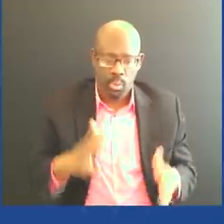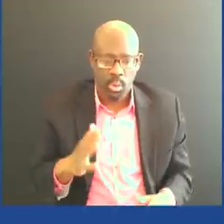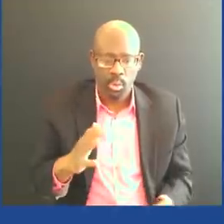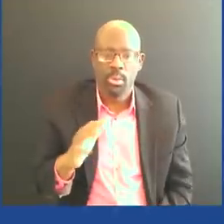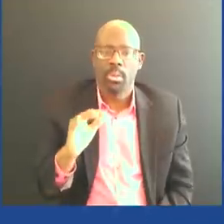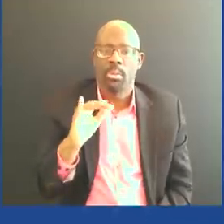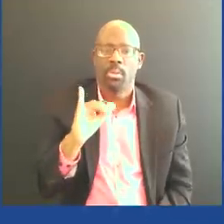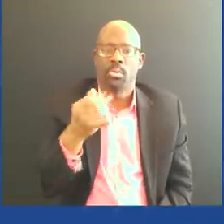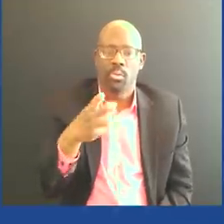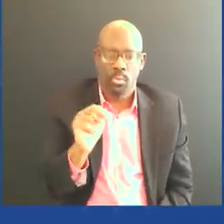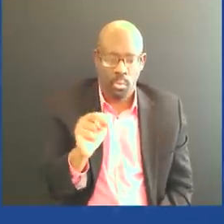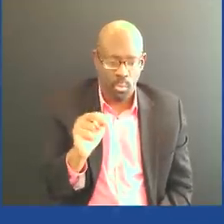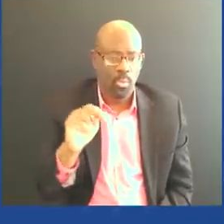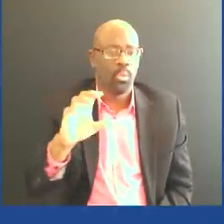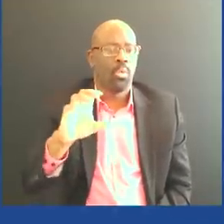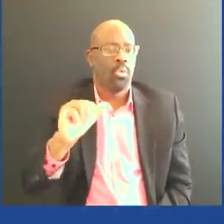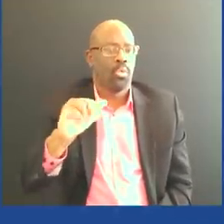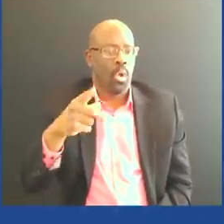Thank you, Governor Carney.